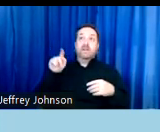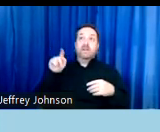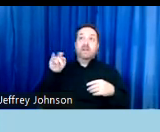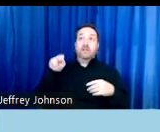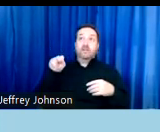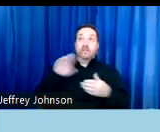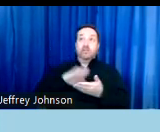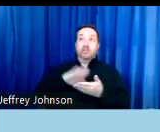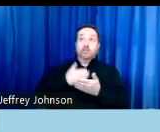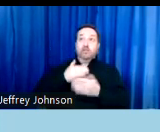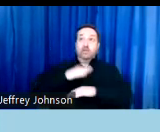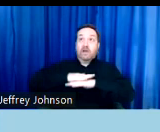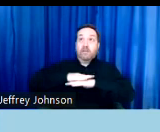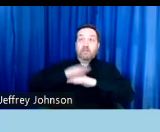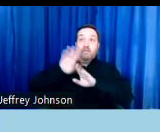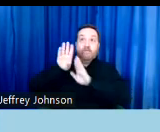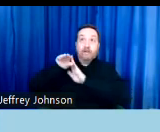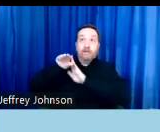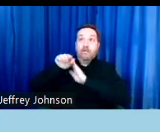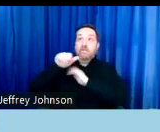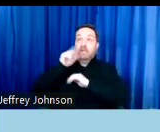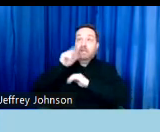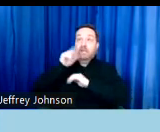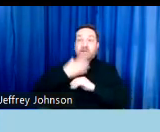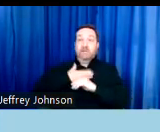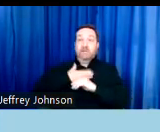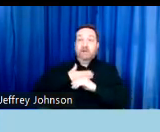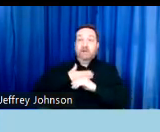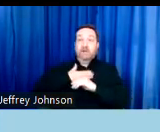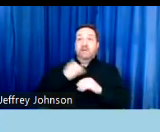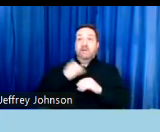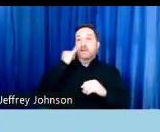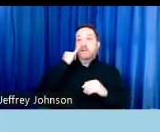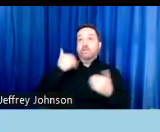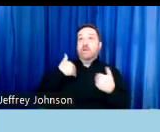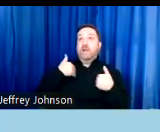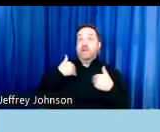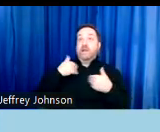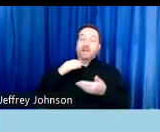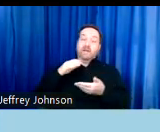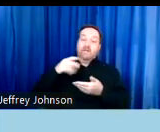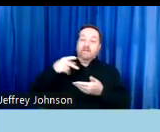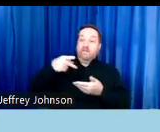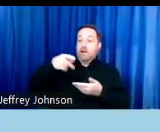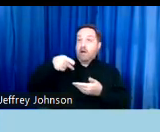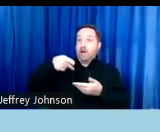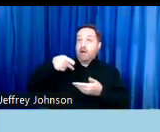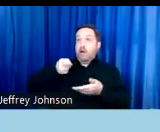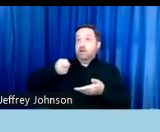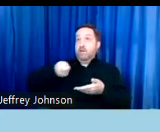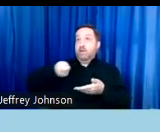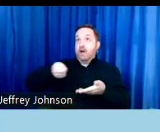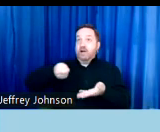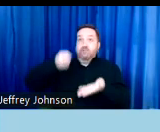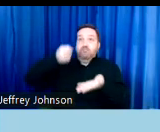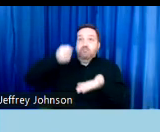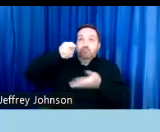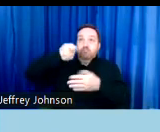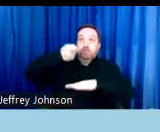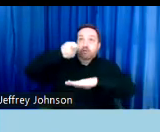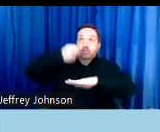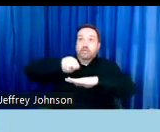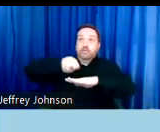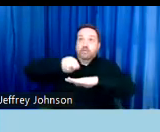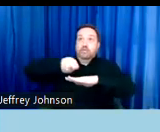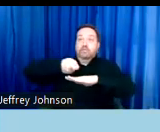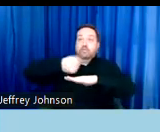is that if you have a pot on it, which you have to